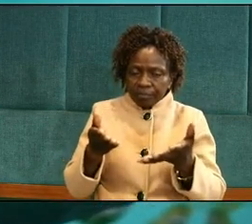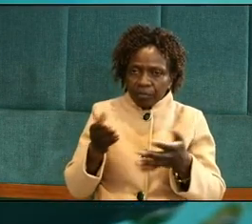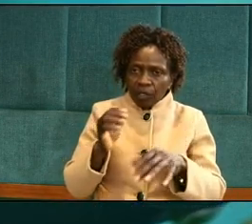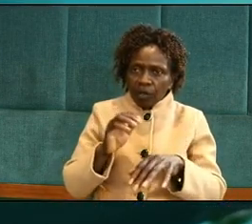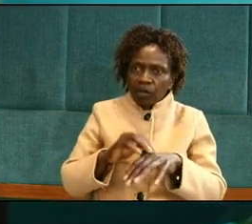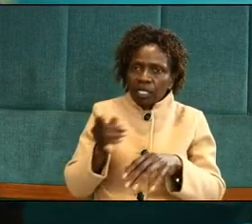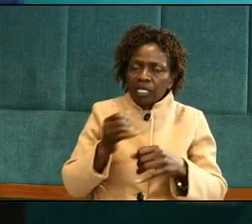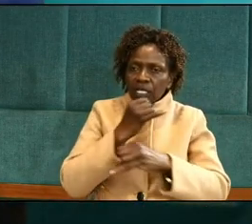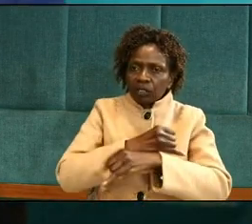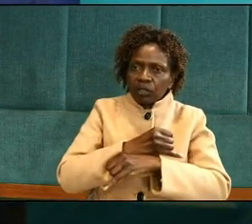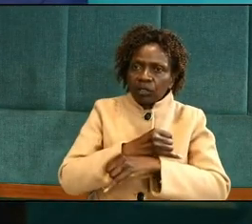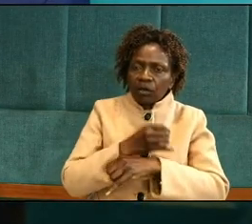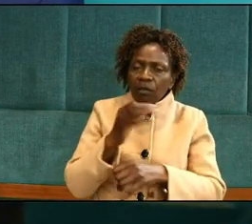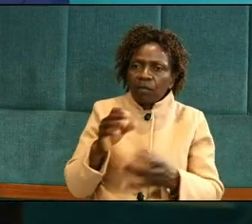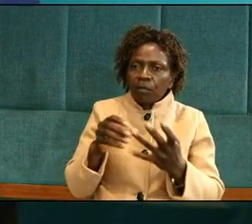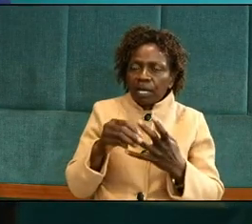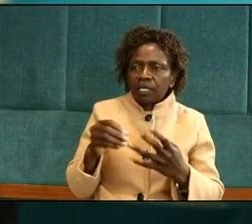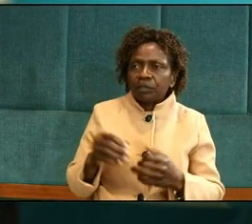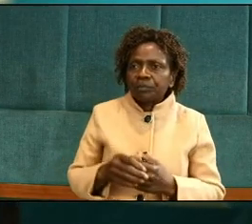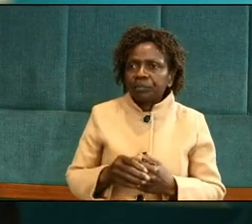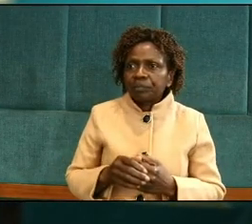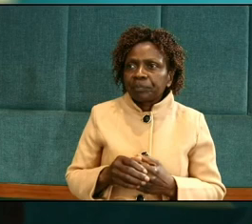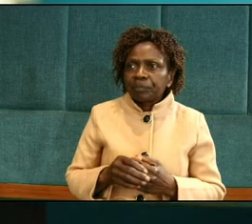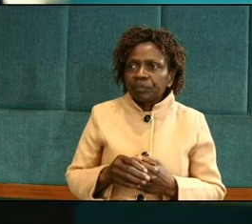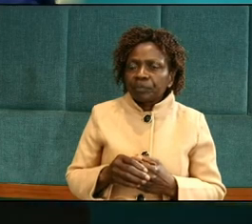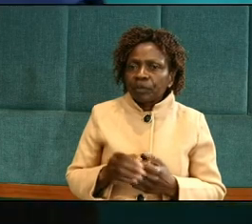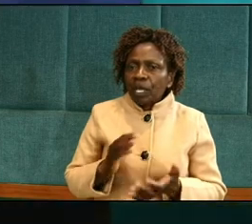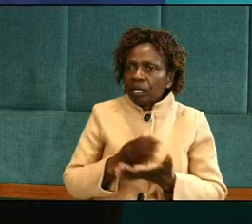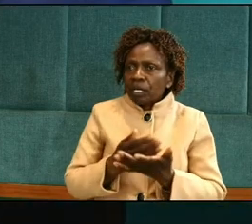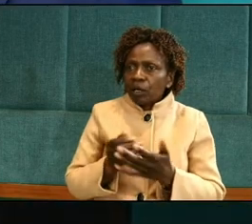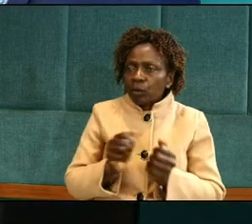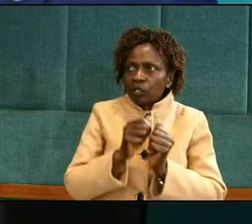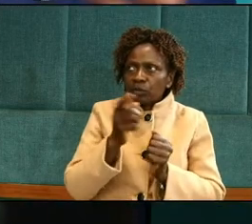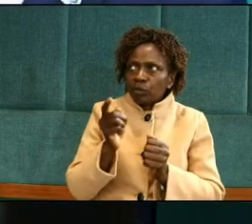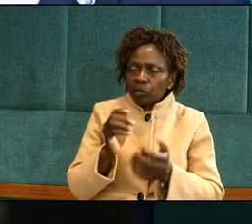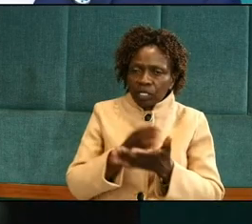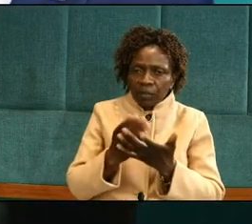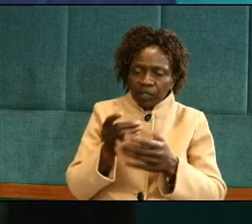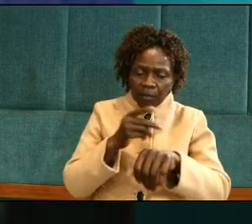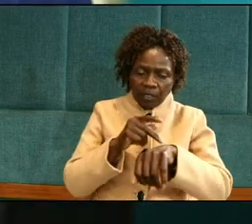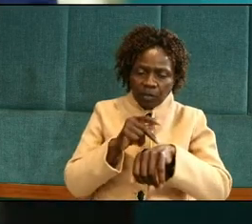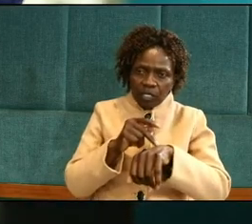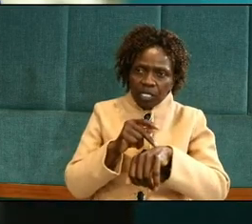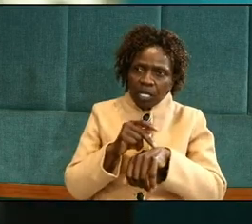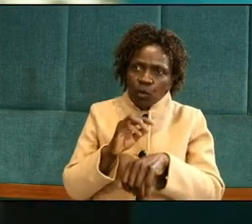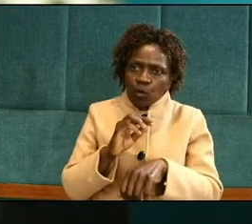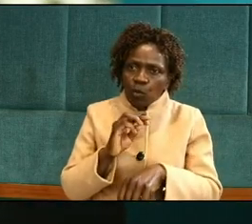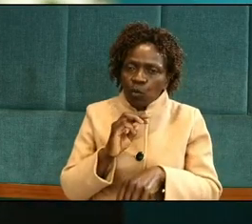this institution called marriage. Let me share with you some of the principles we have gleaned from